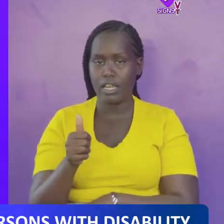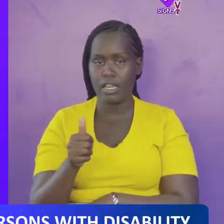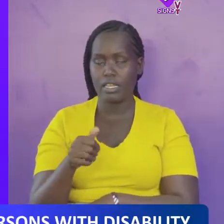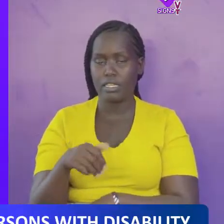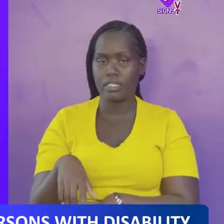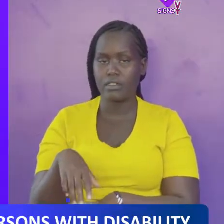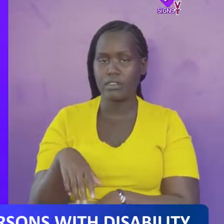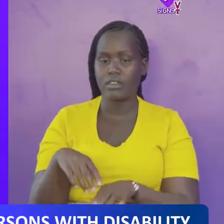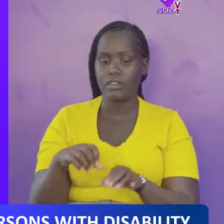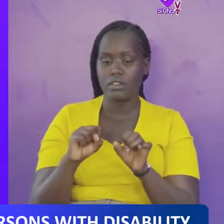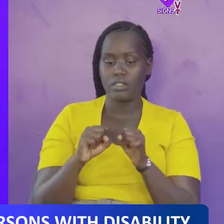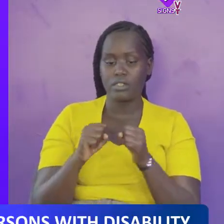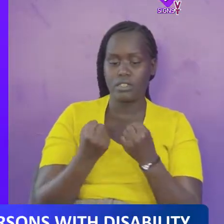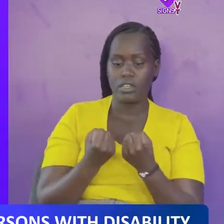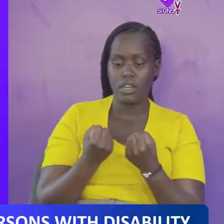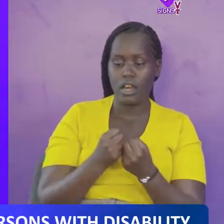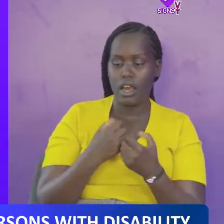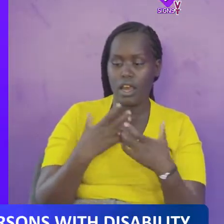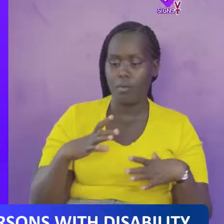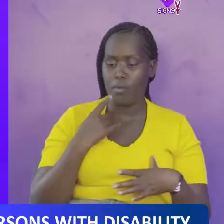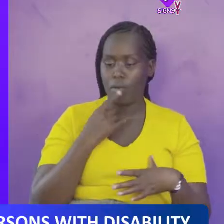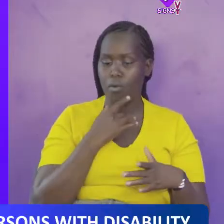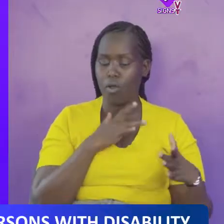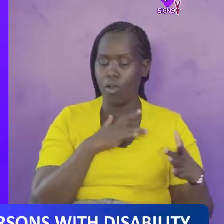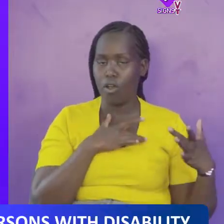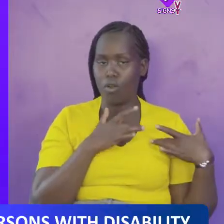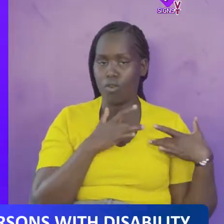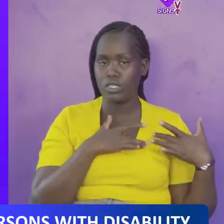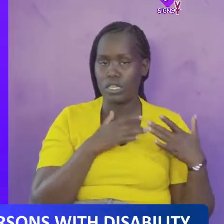and people who are concerned with